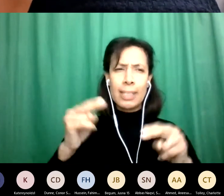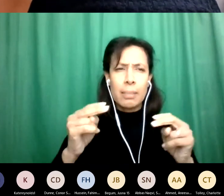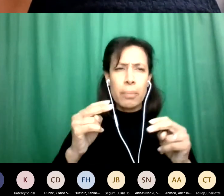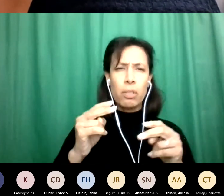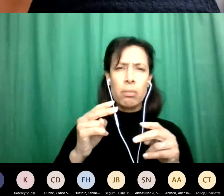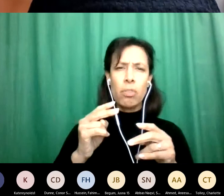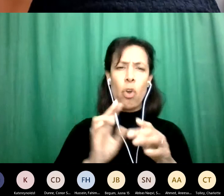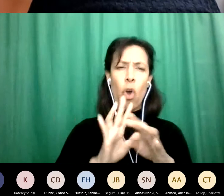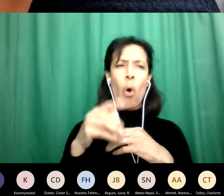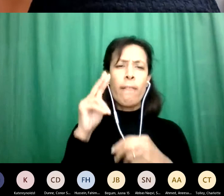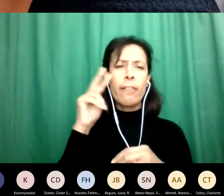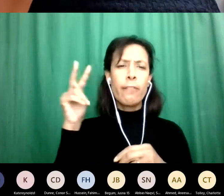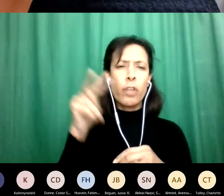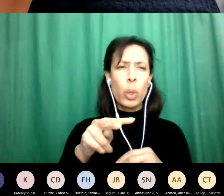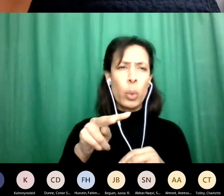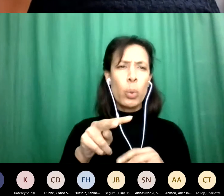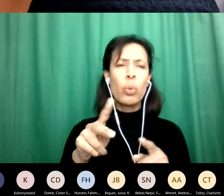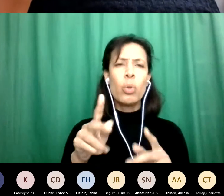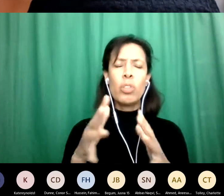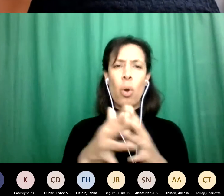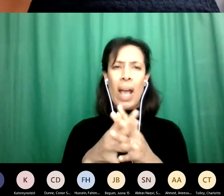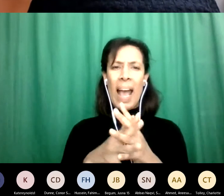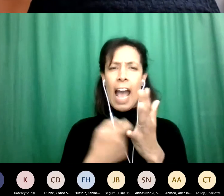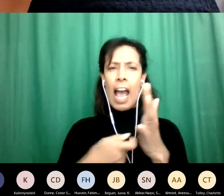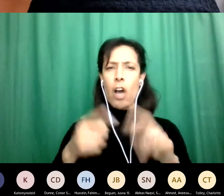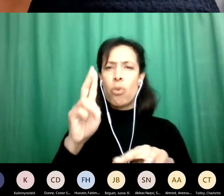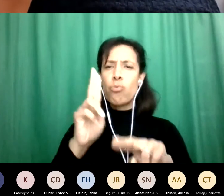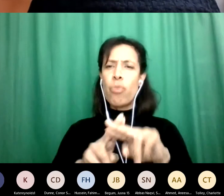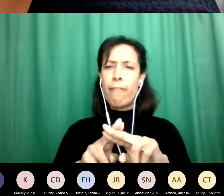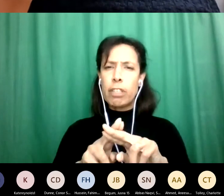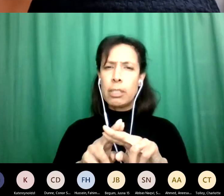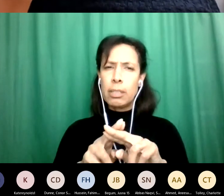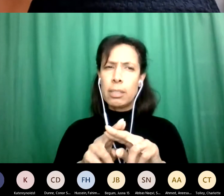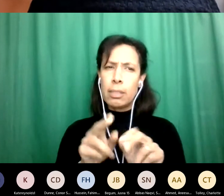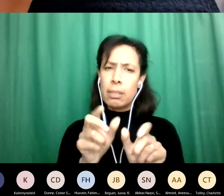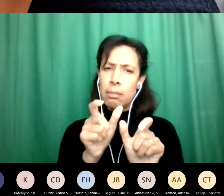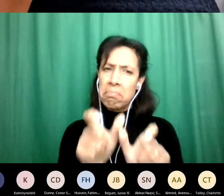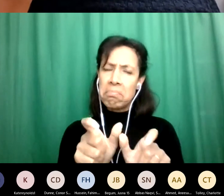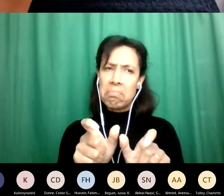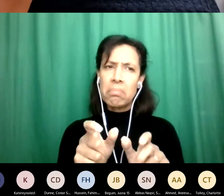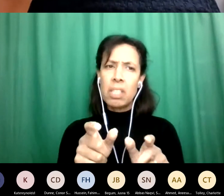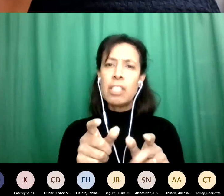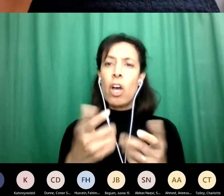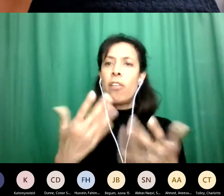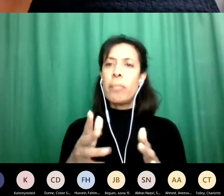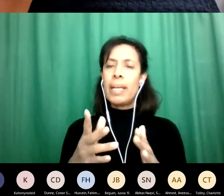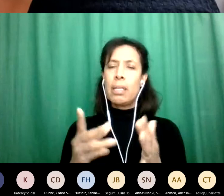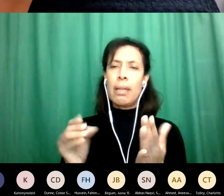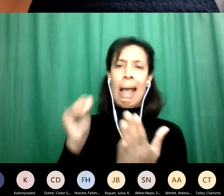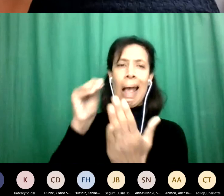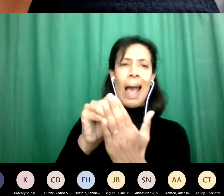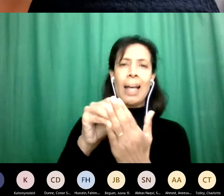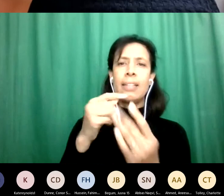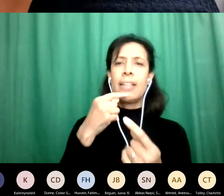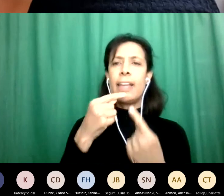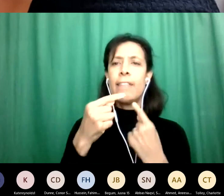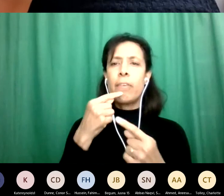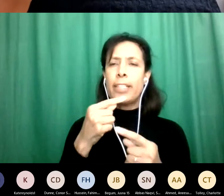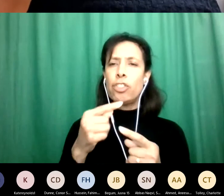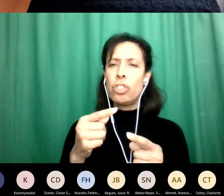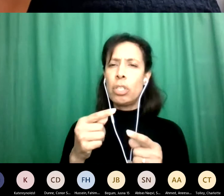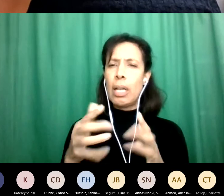really helpful. Georgia asked, how do I reference it? So I've put some information about how to reference the Cambridge assessment